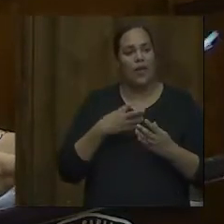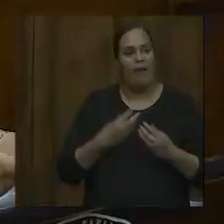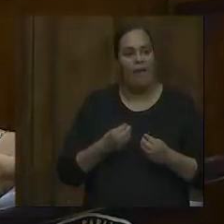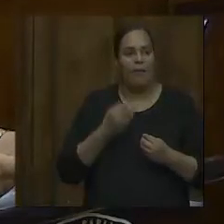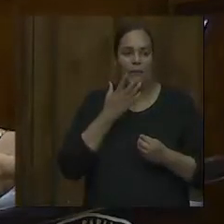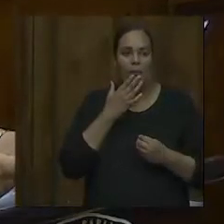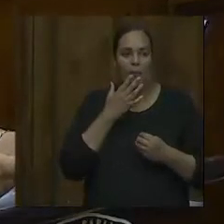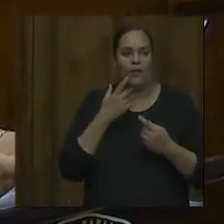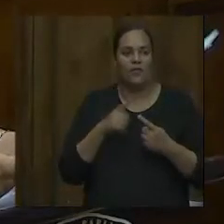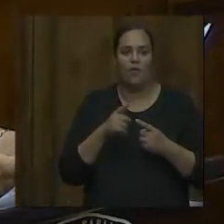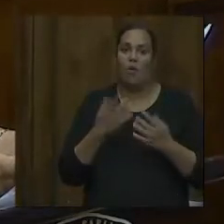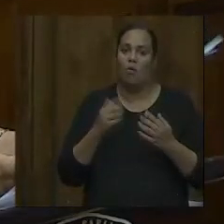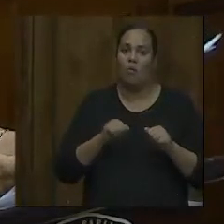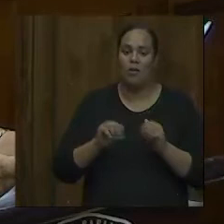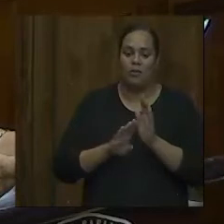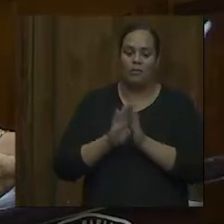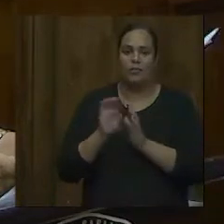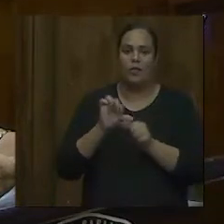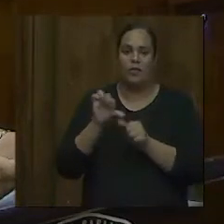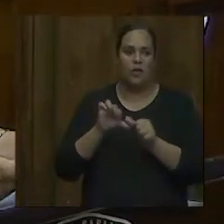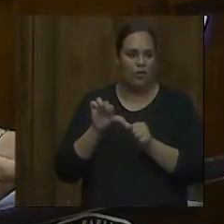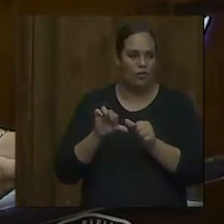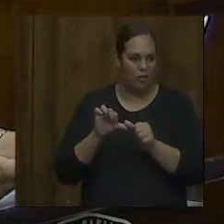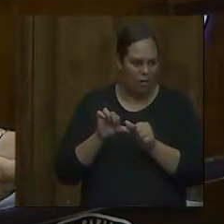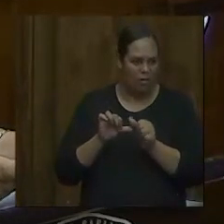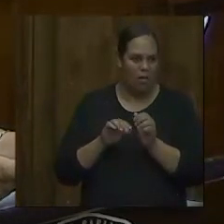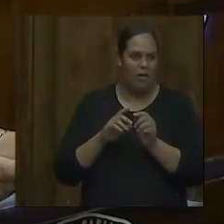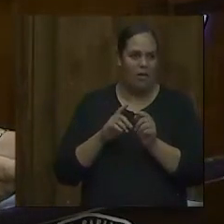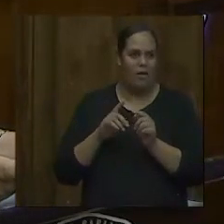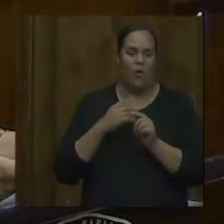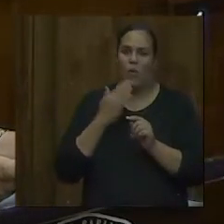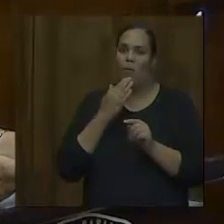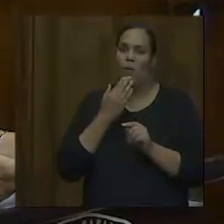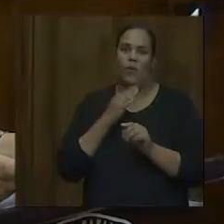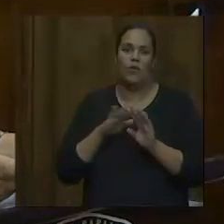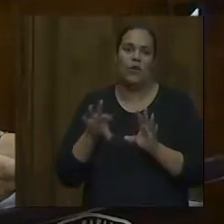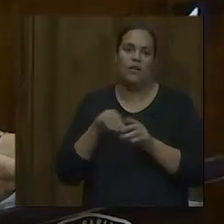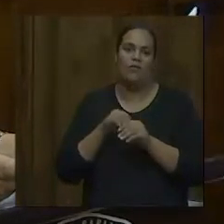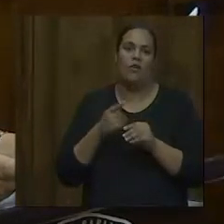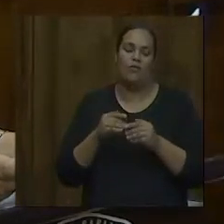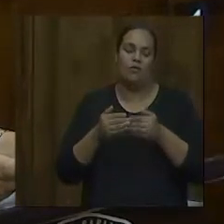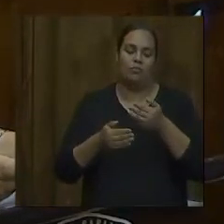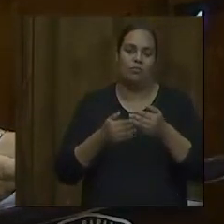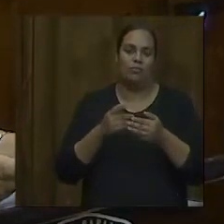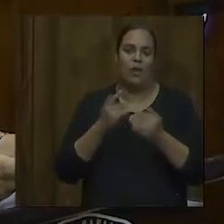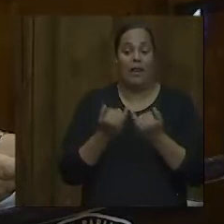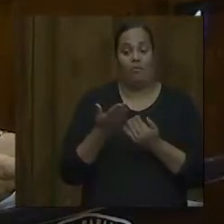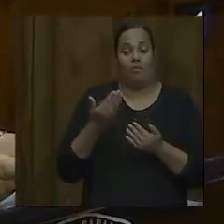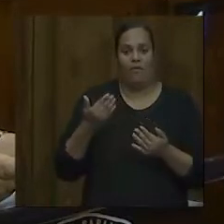the risk of the possible increase in social ills as our youth are not as involved in the respective codes as they once